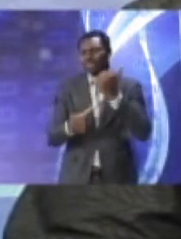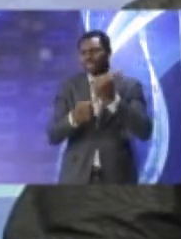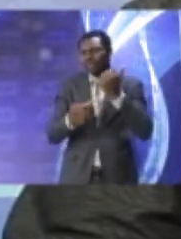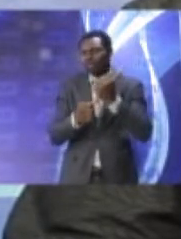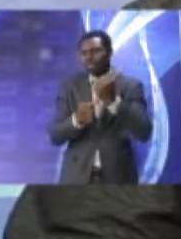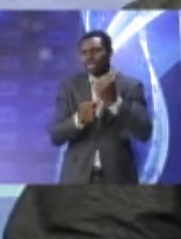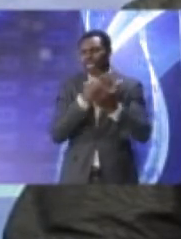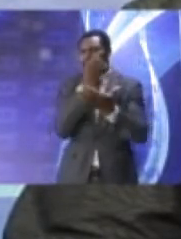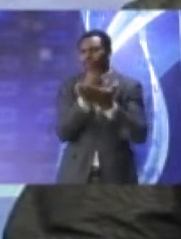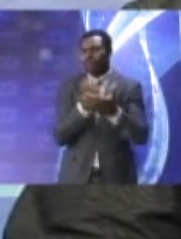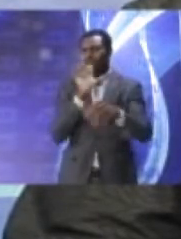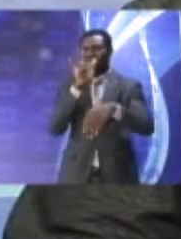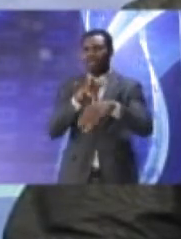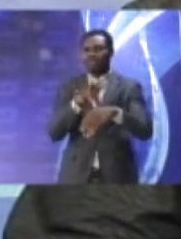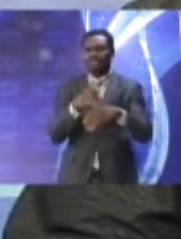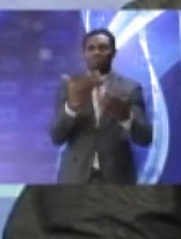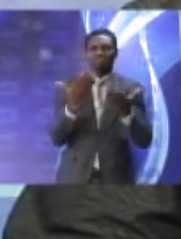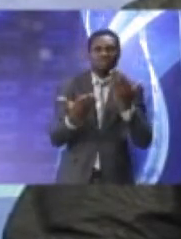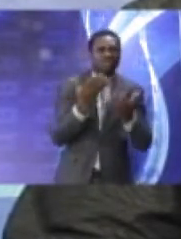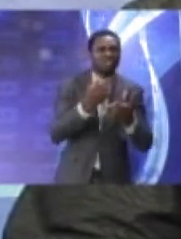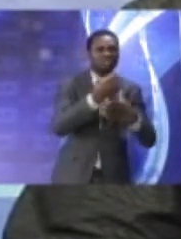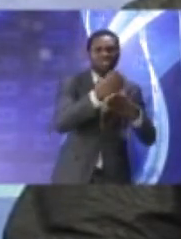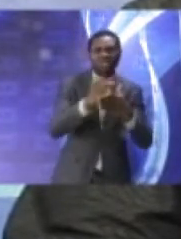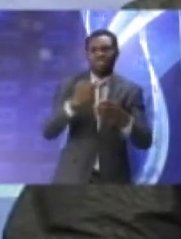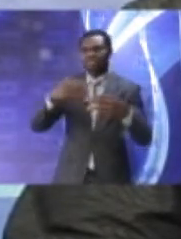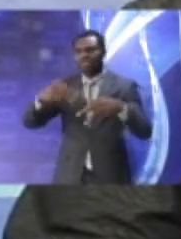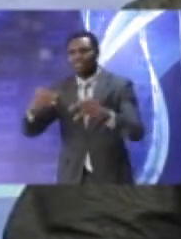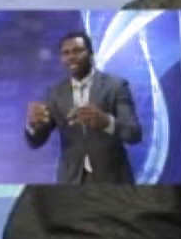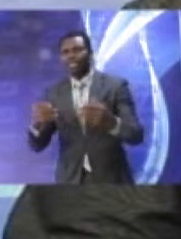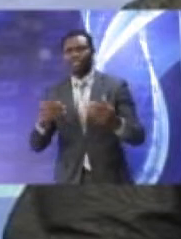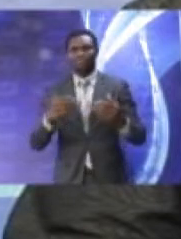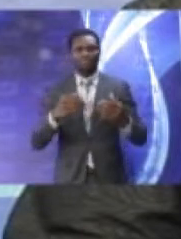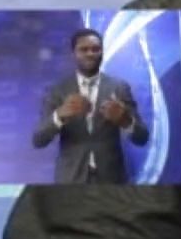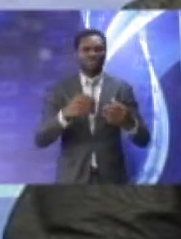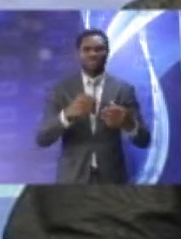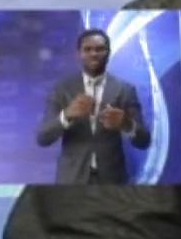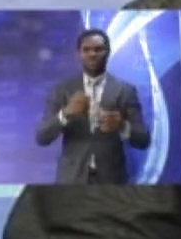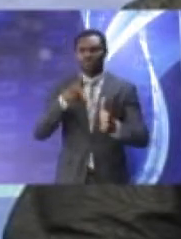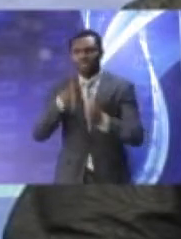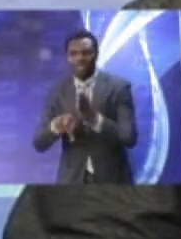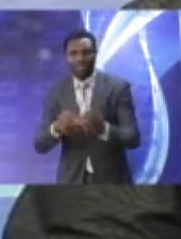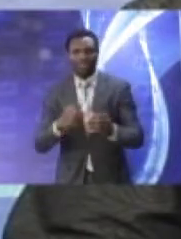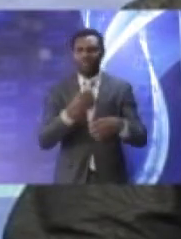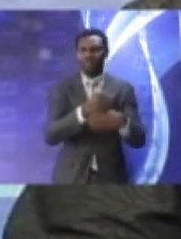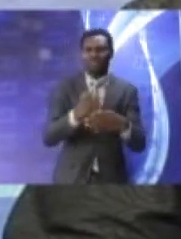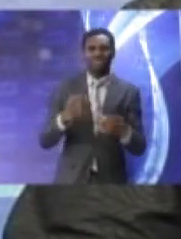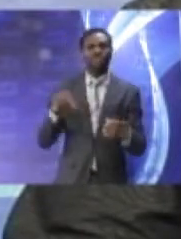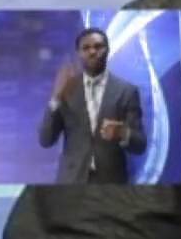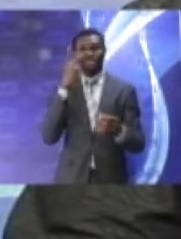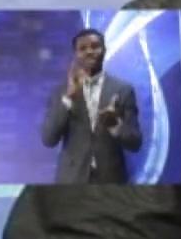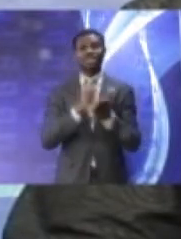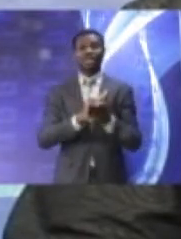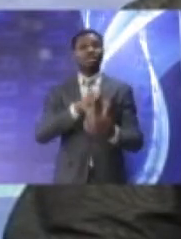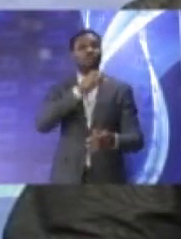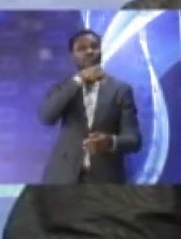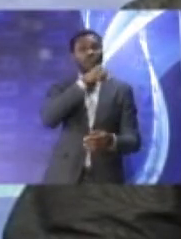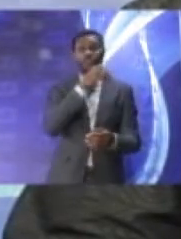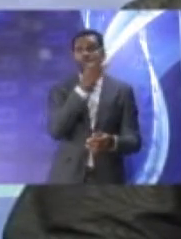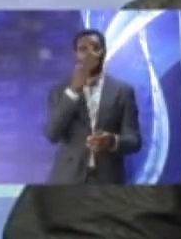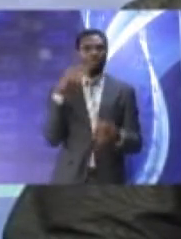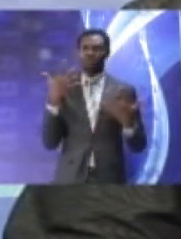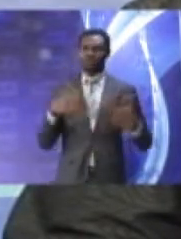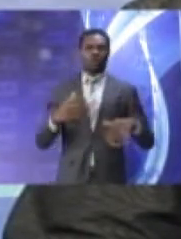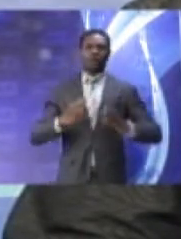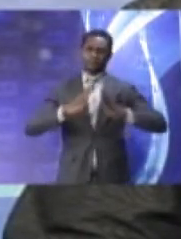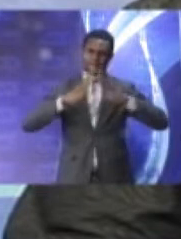activities in terms of marketing, processing, and other things, you will see that the pig industry is quite robust and very vibrant.